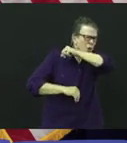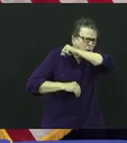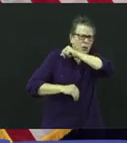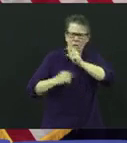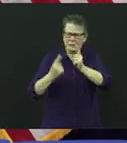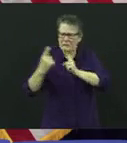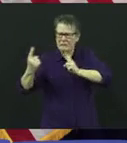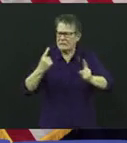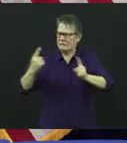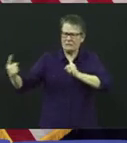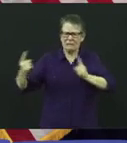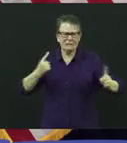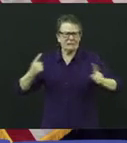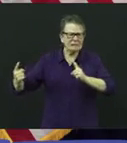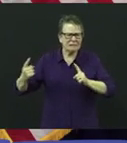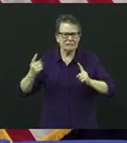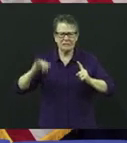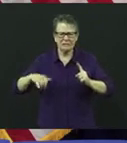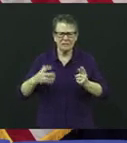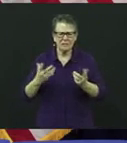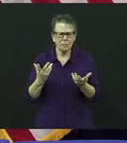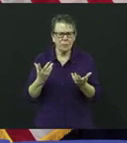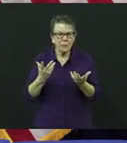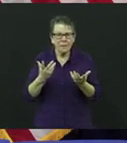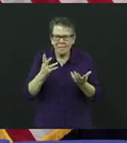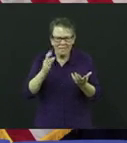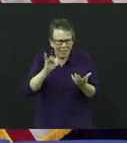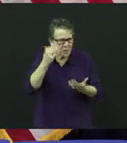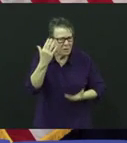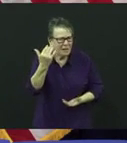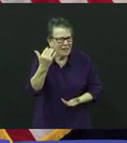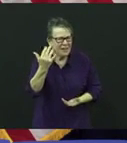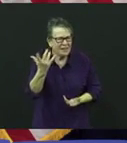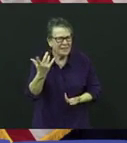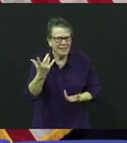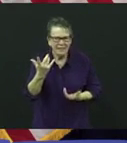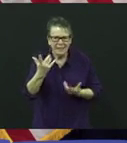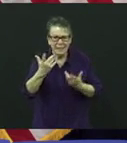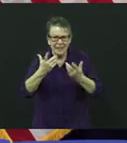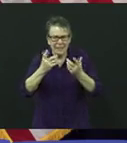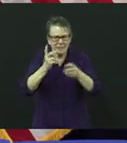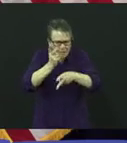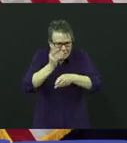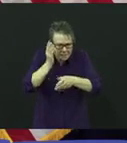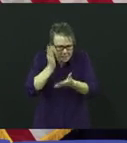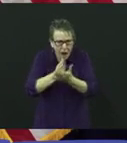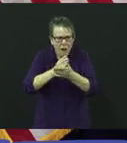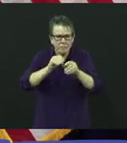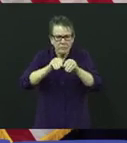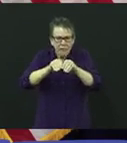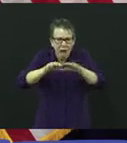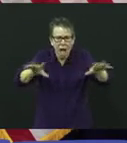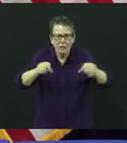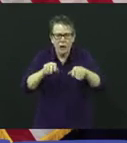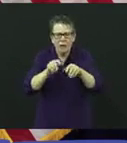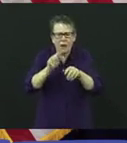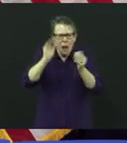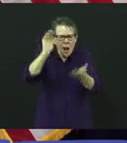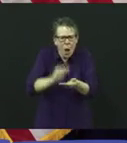been fully expecting the number of positive cases to increase dramatically as our